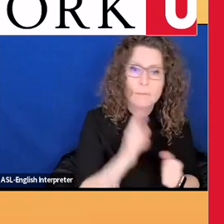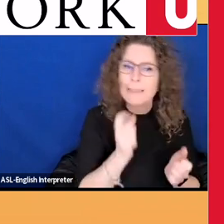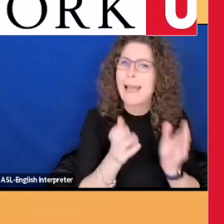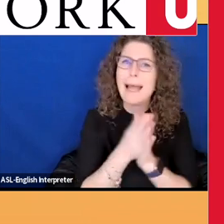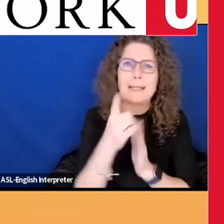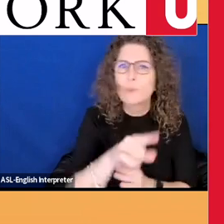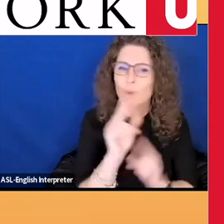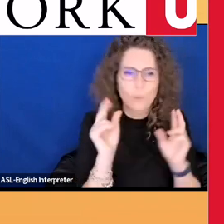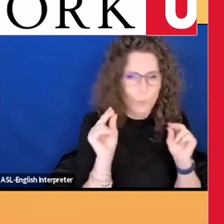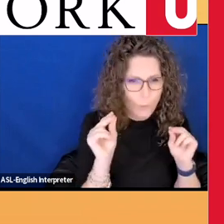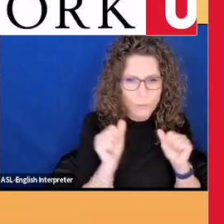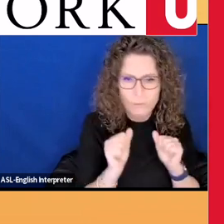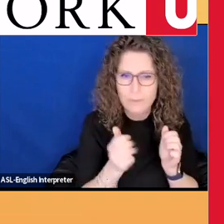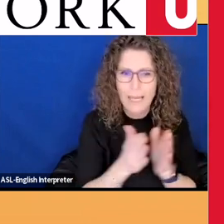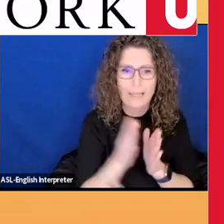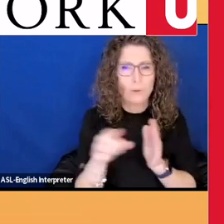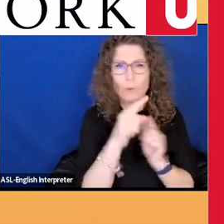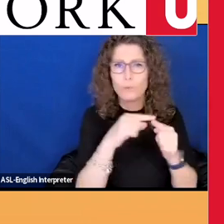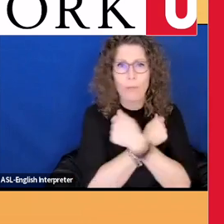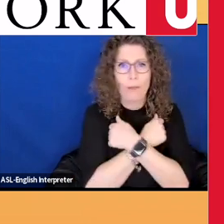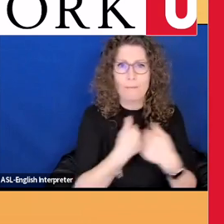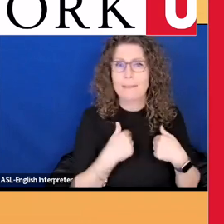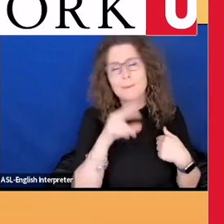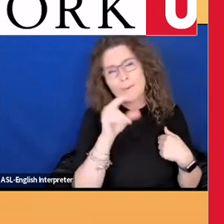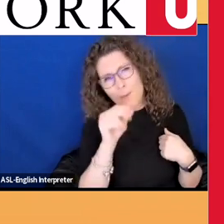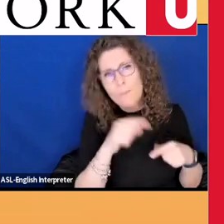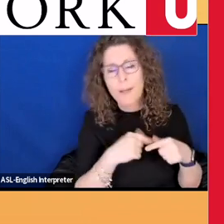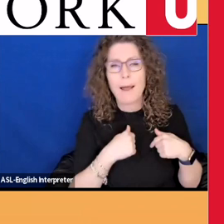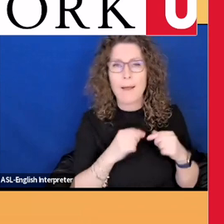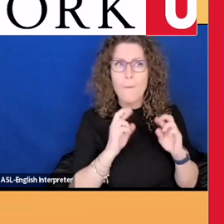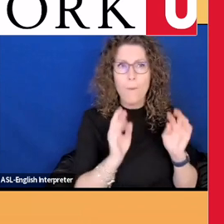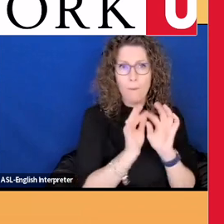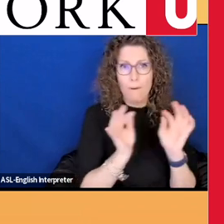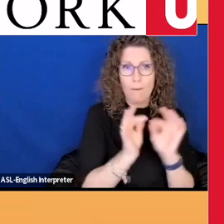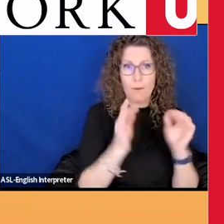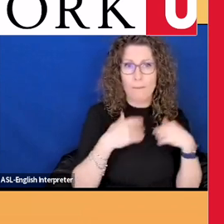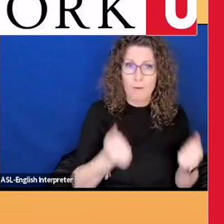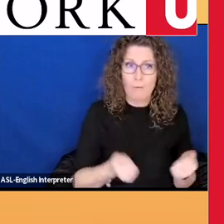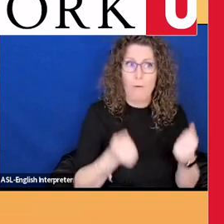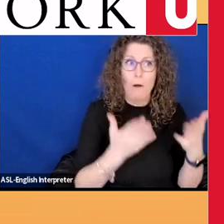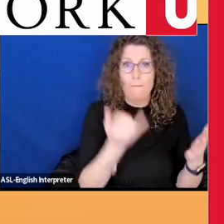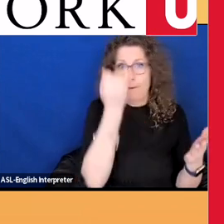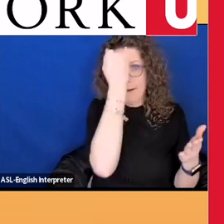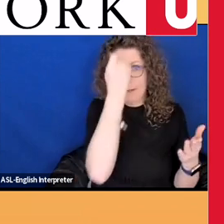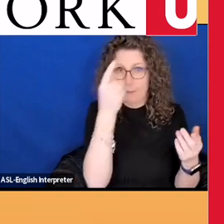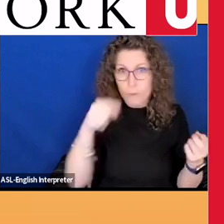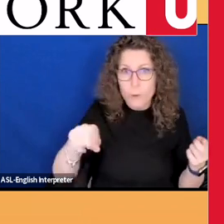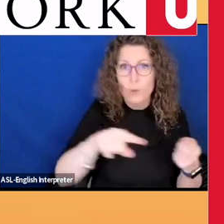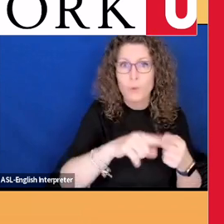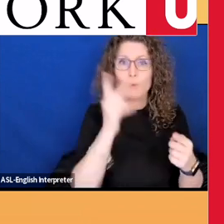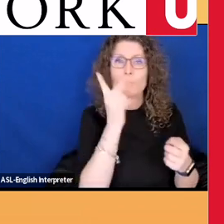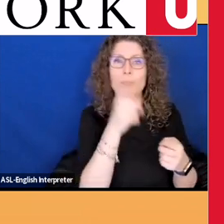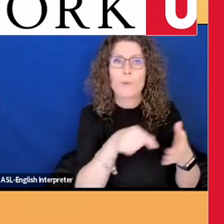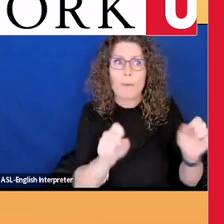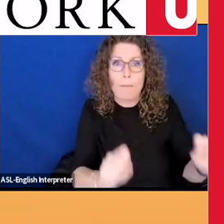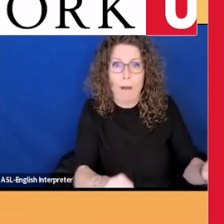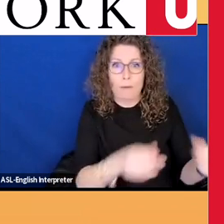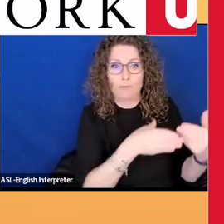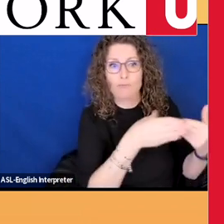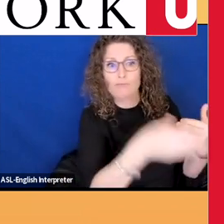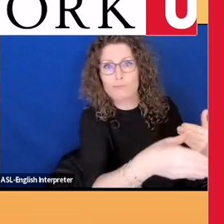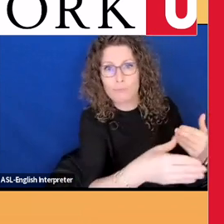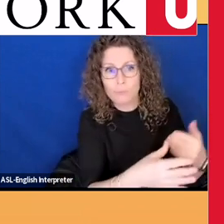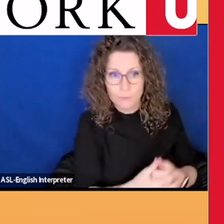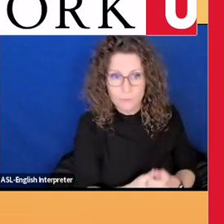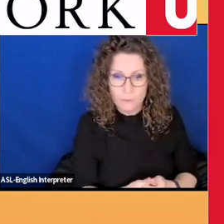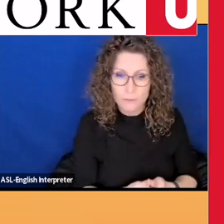anyone else to love me, although I do hope that my words offer you doorways into what is possible beyond this present. As I live